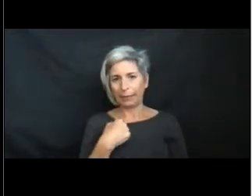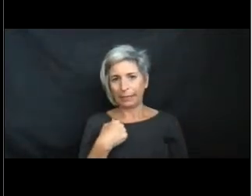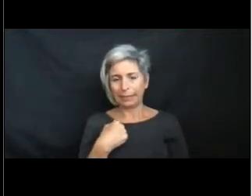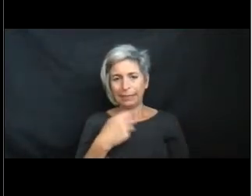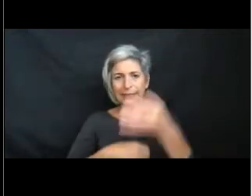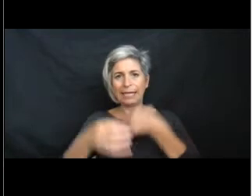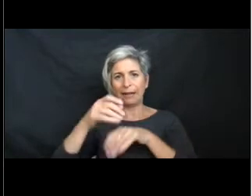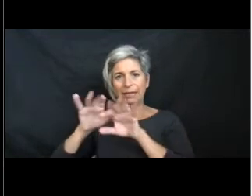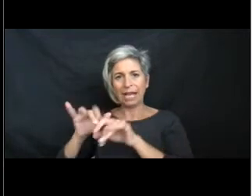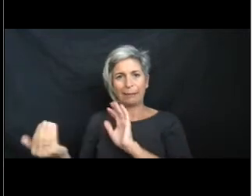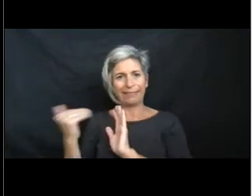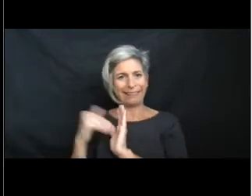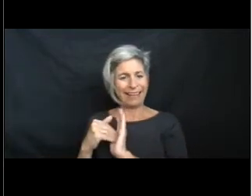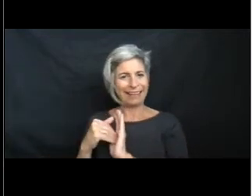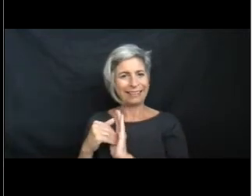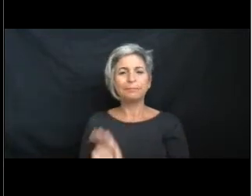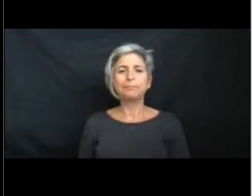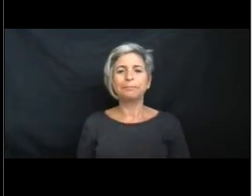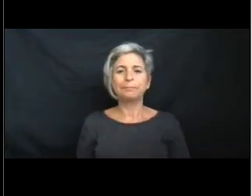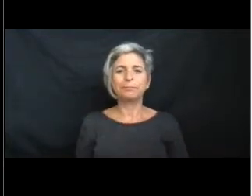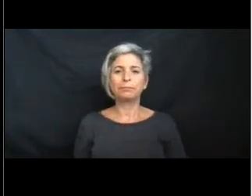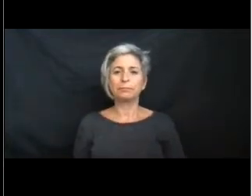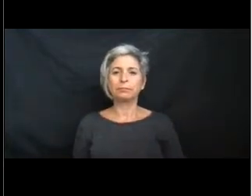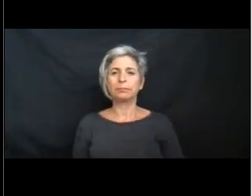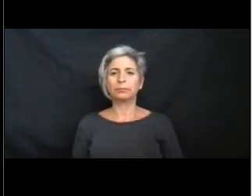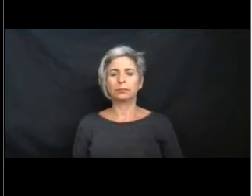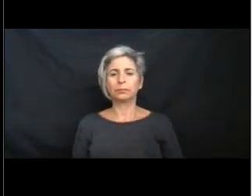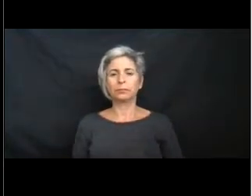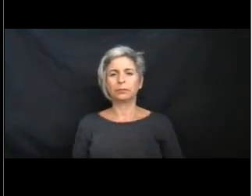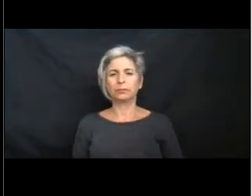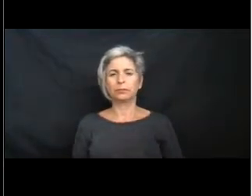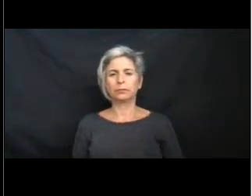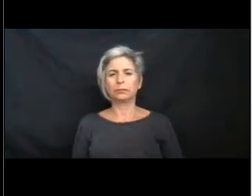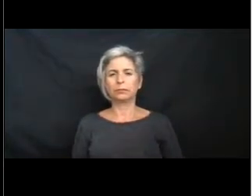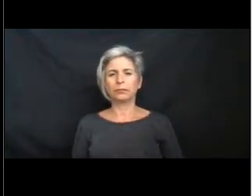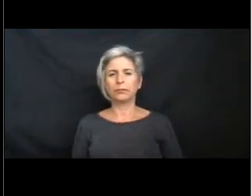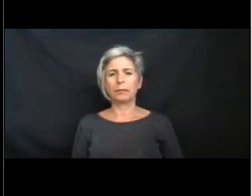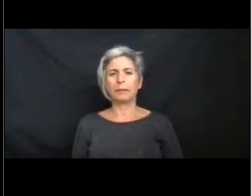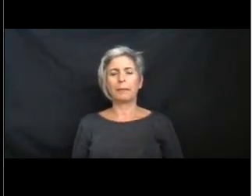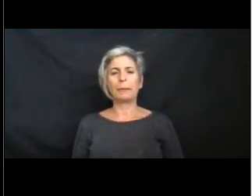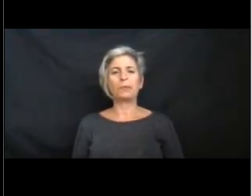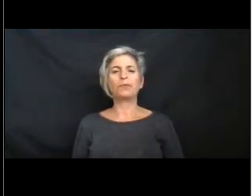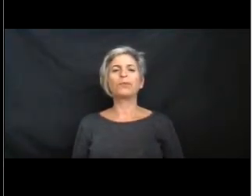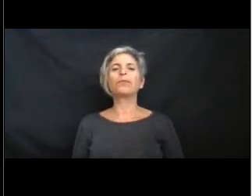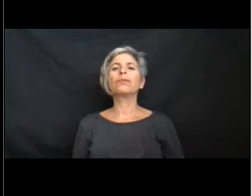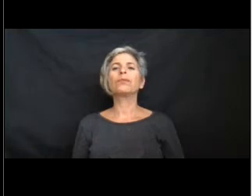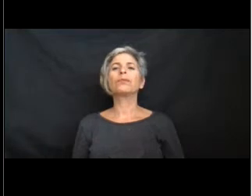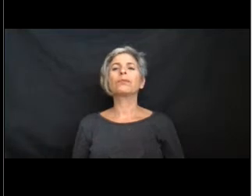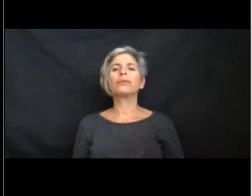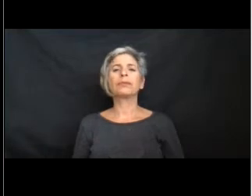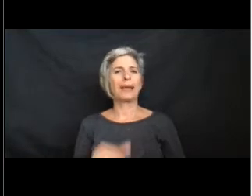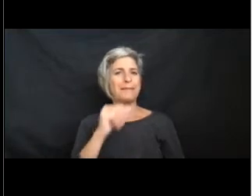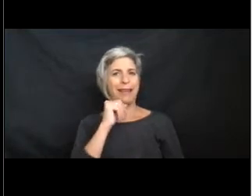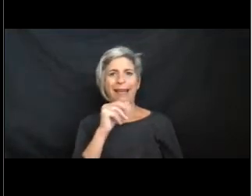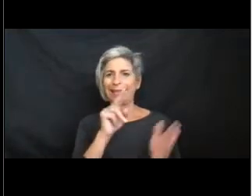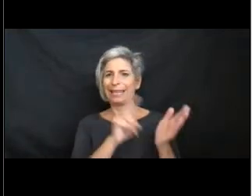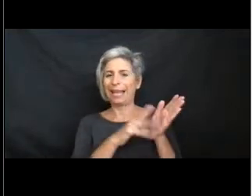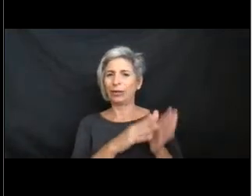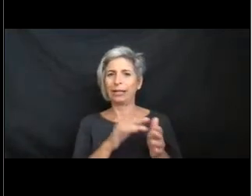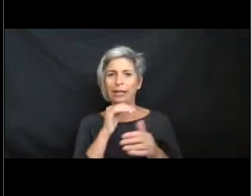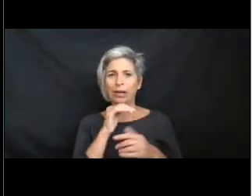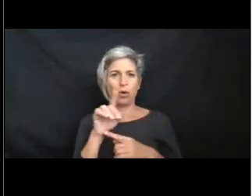Going through, I'm just trying to get this part submitted. I'm not a contractor, so I don't 100%